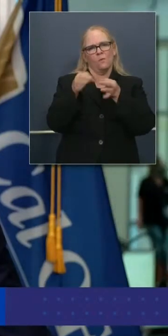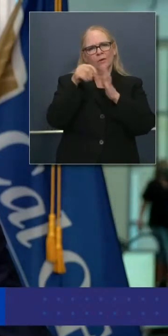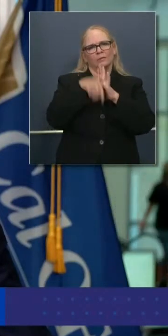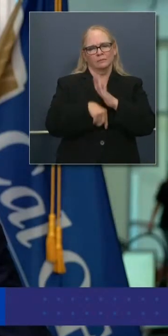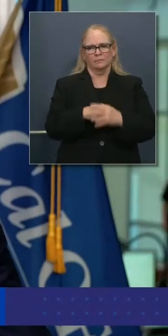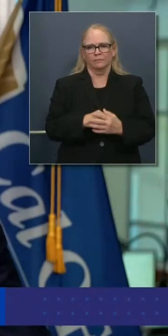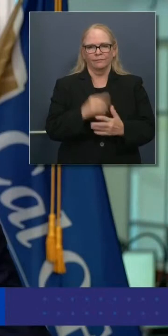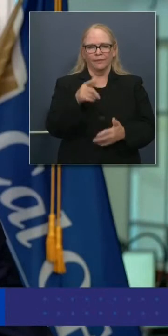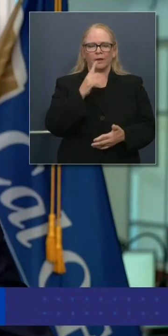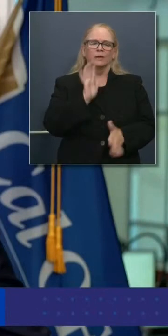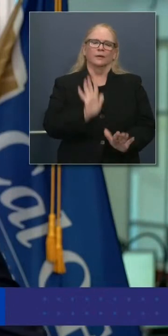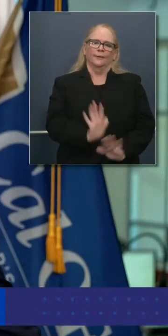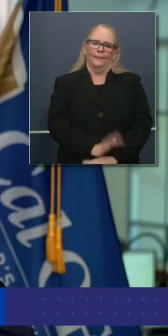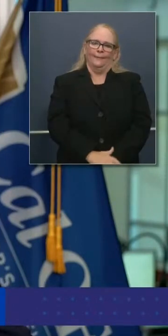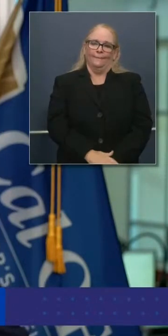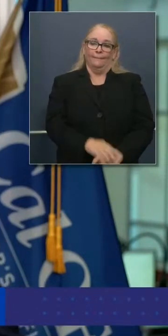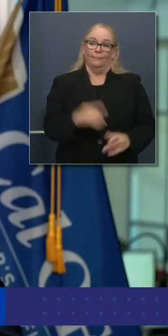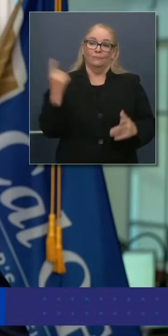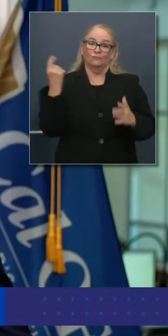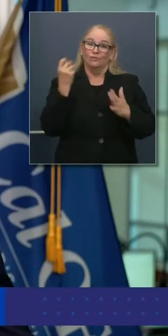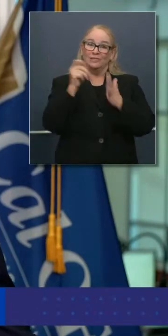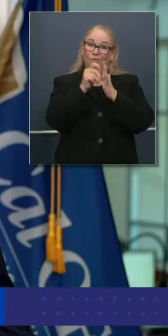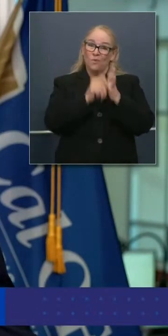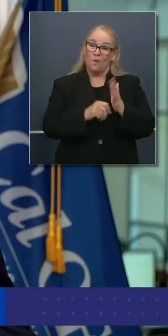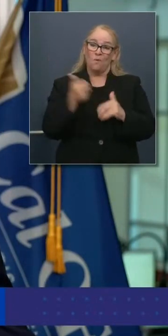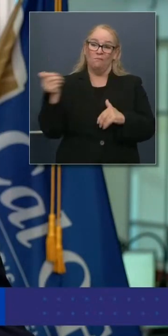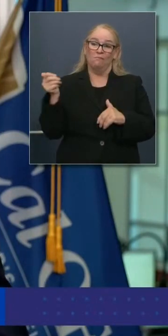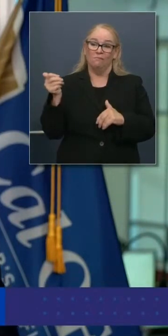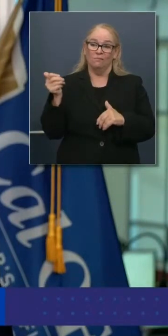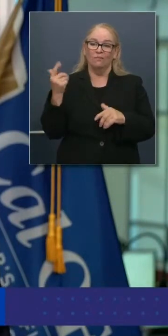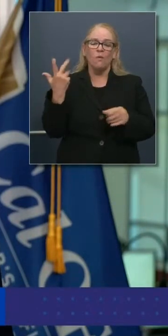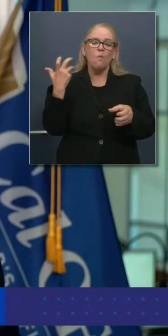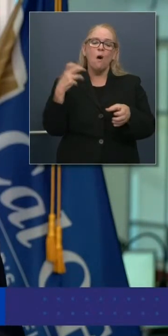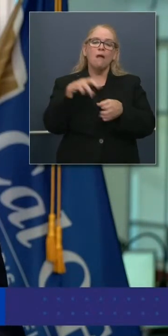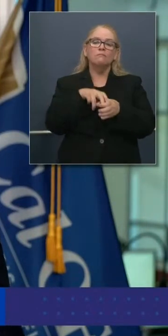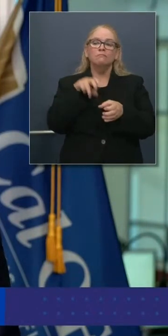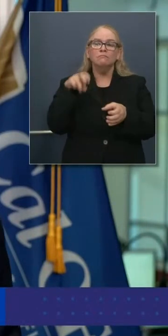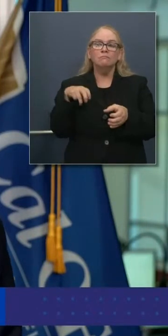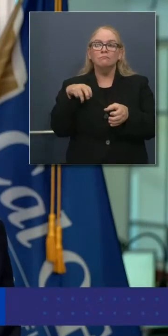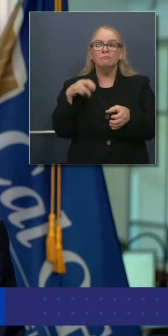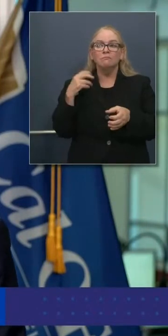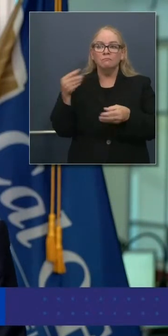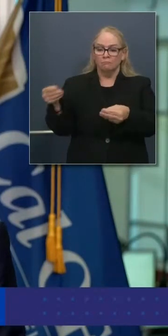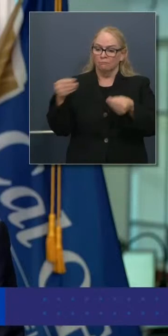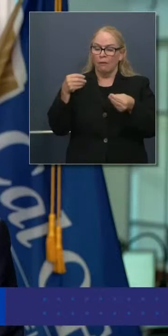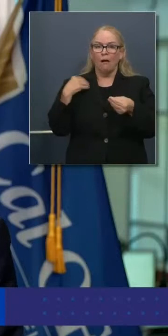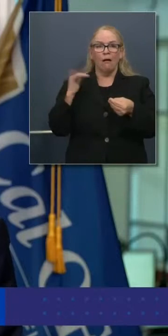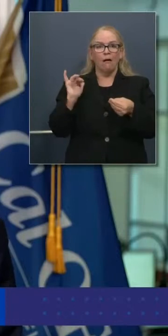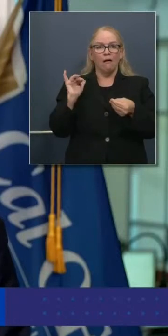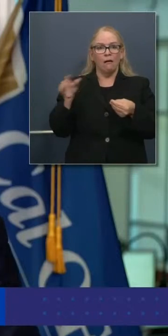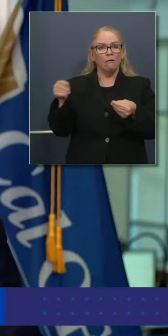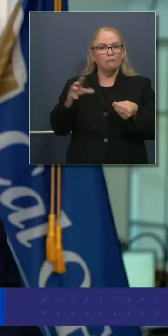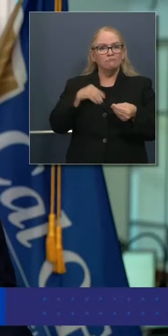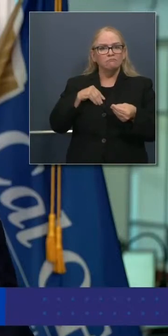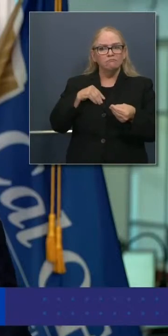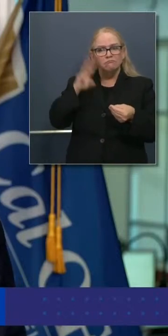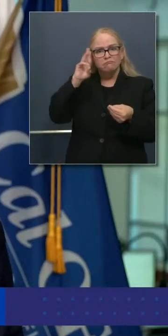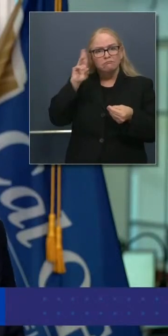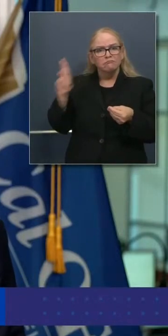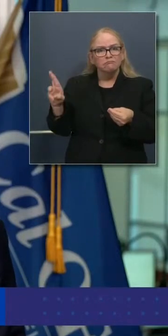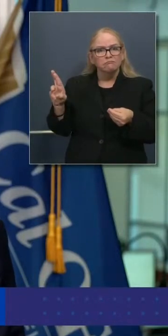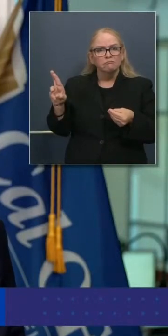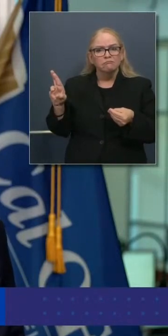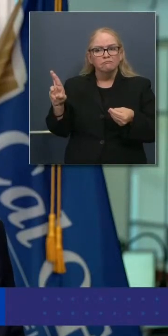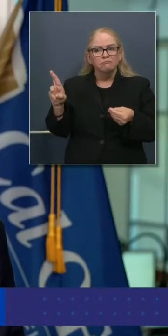letter, and I accepted her resignation. We're all accountable in our respective roles for what happens underneath